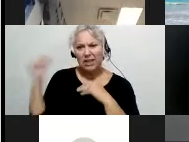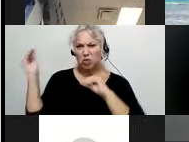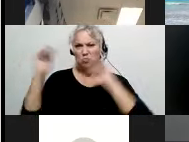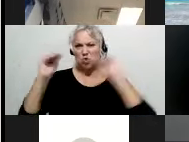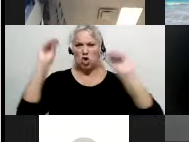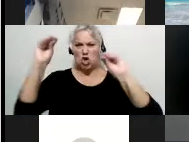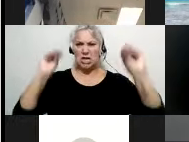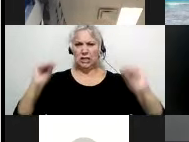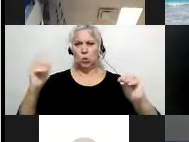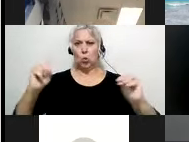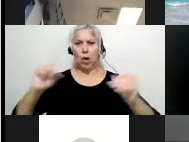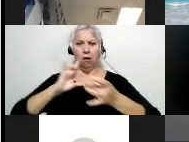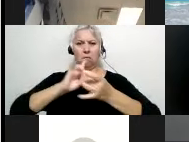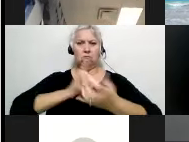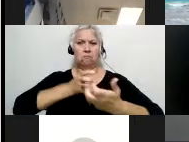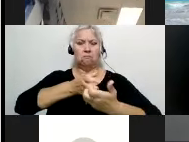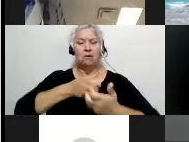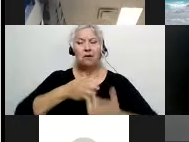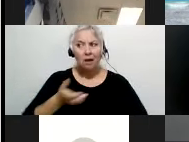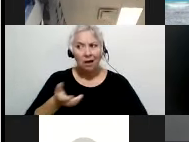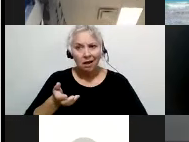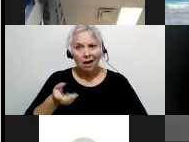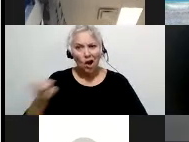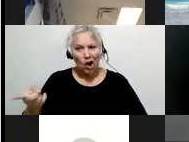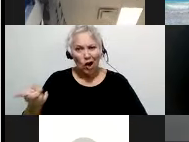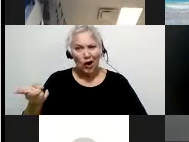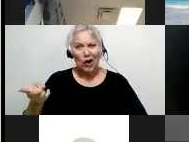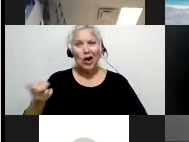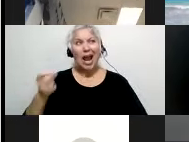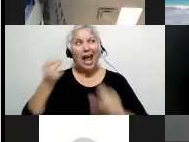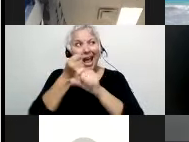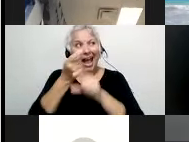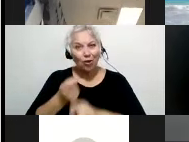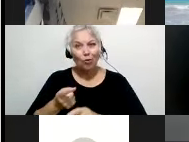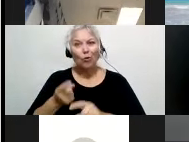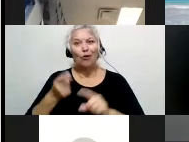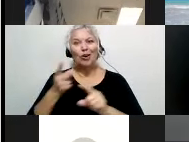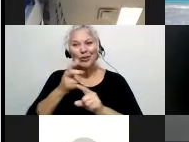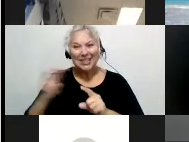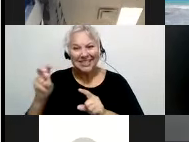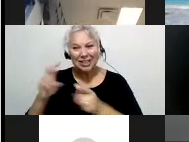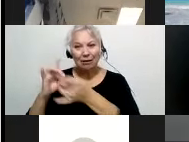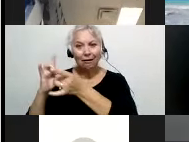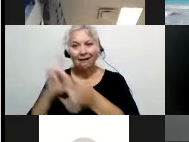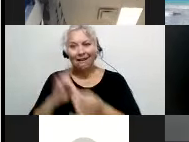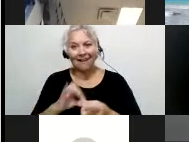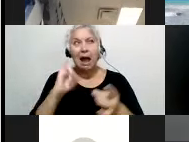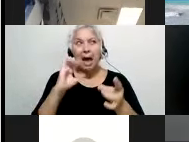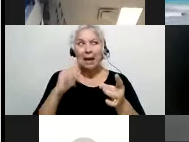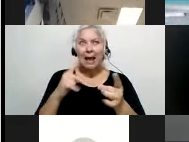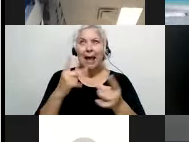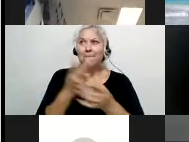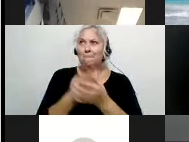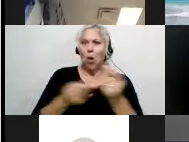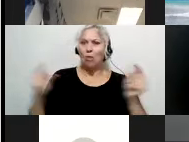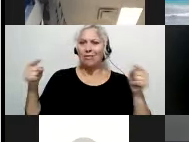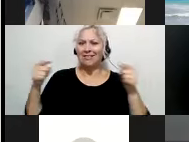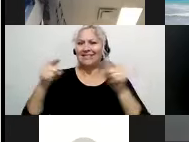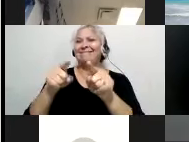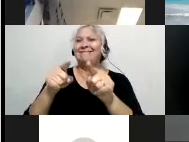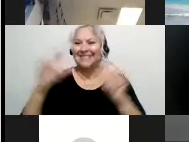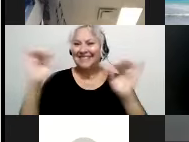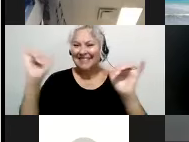where they belonged. And so her annual transition goal relates right back to her ICAP results too. So I thought that that was pretty cool. So